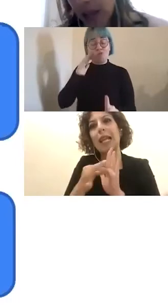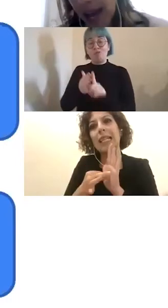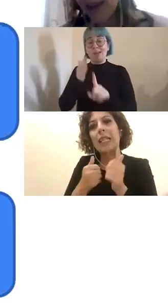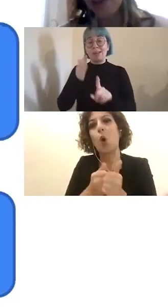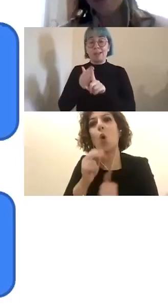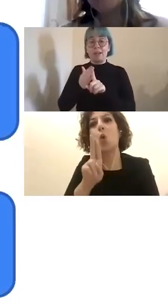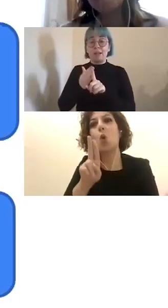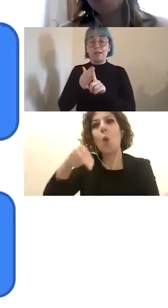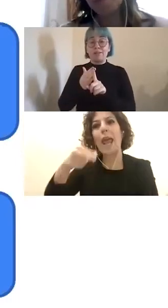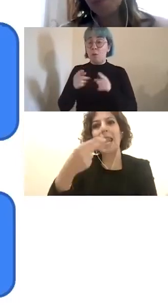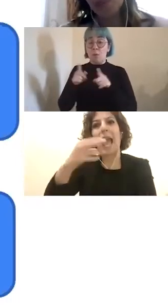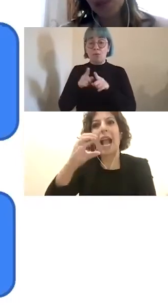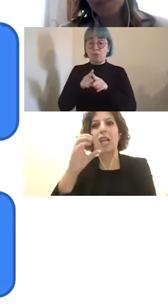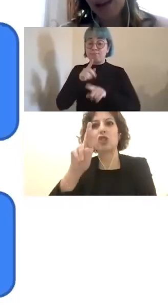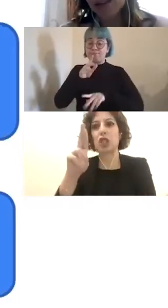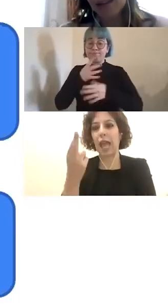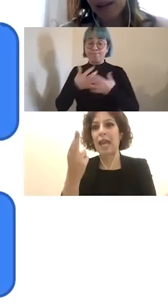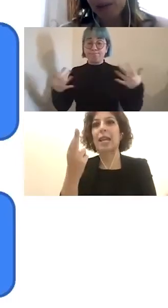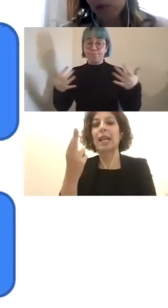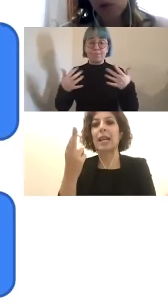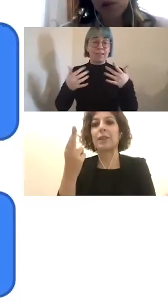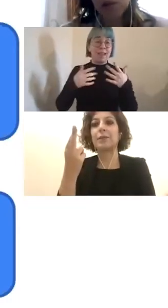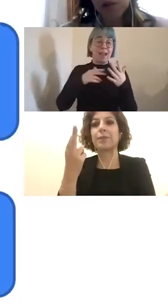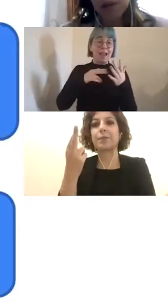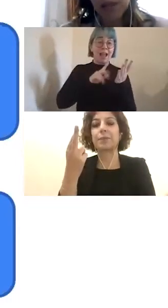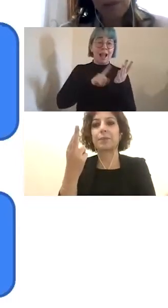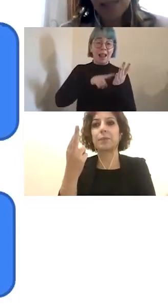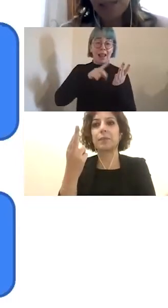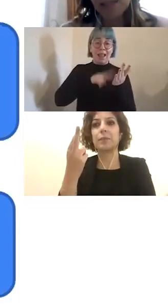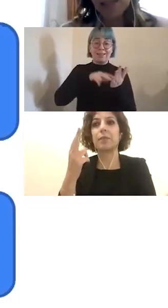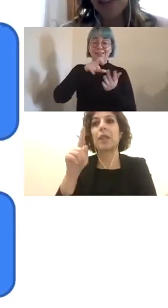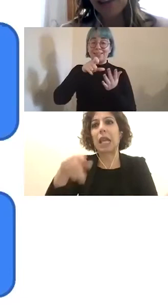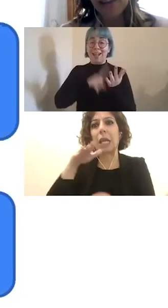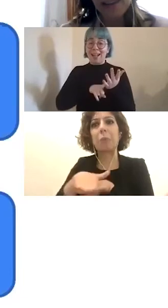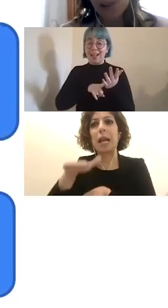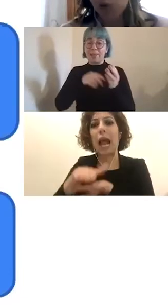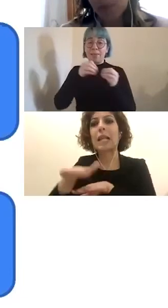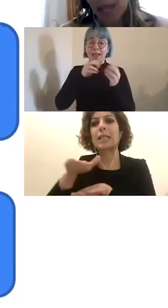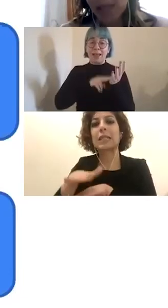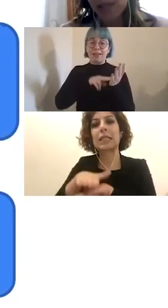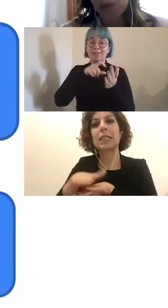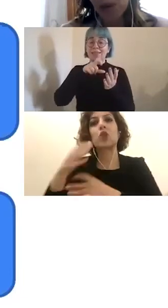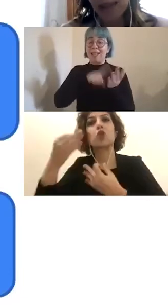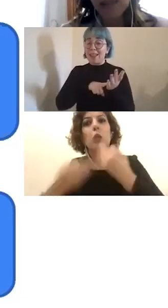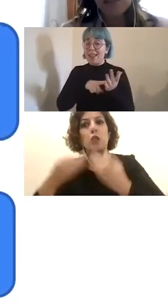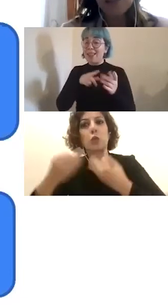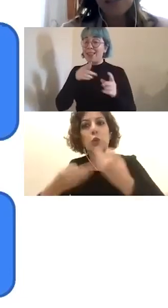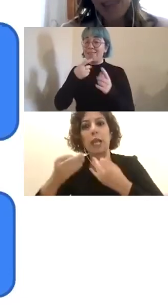recognized also by NHCL guidelines, but also